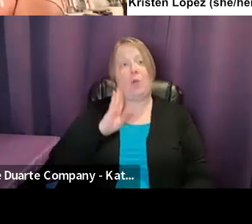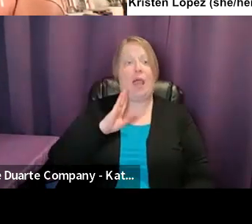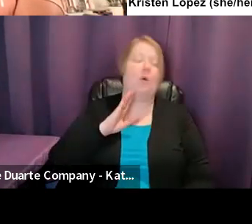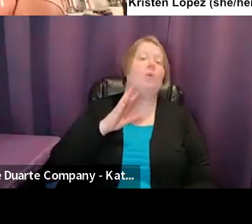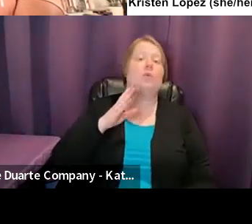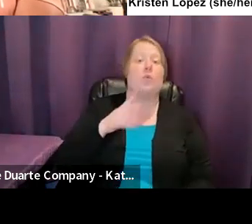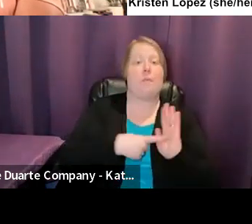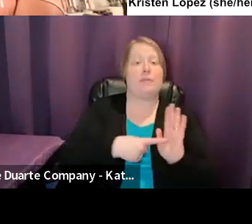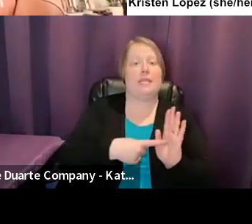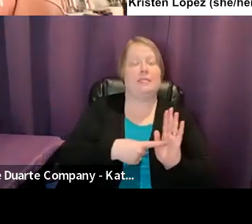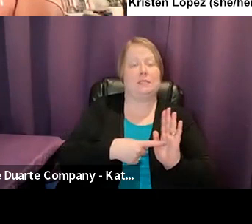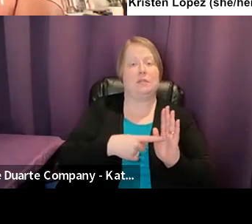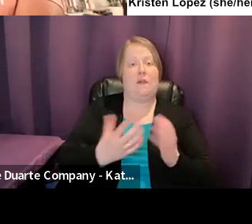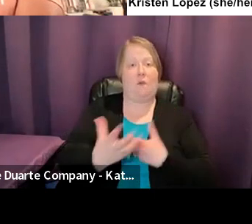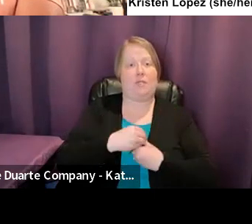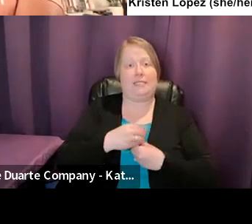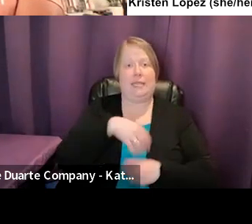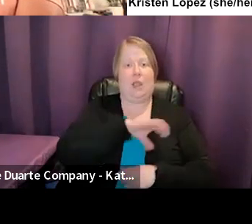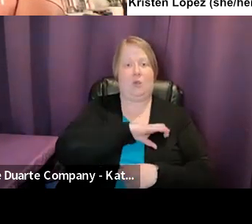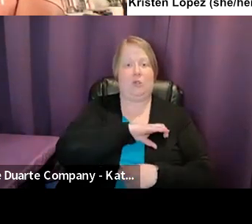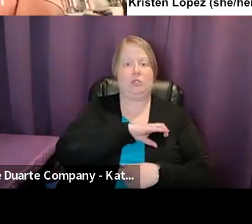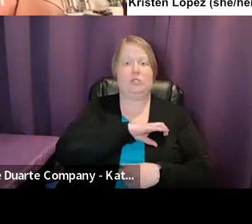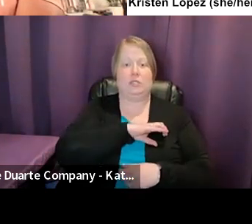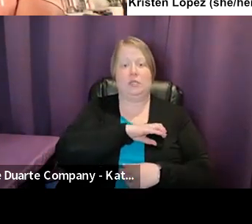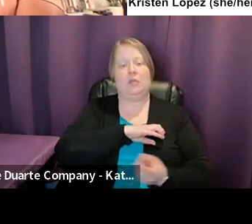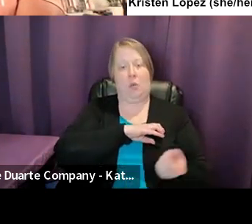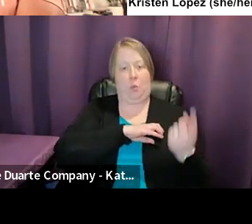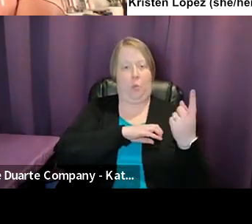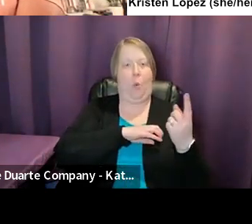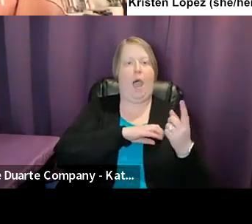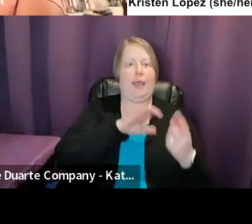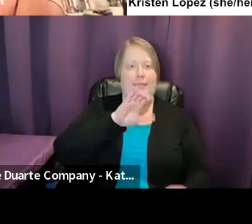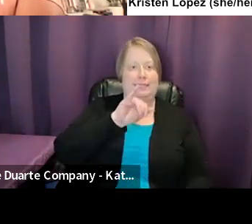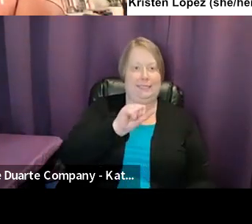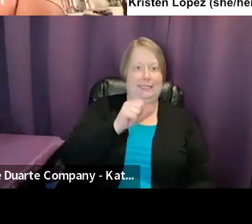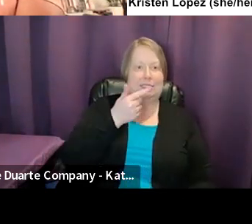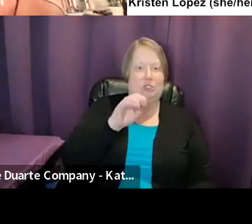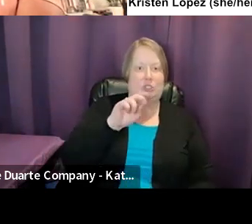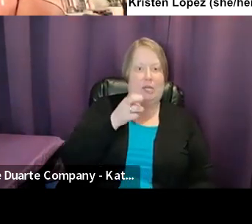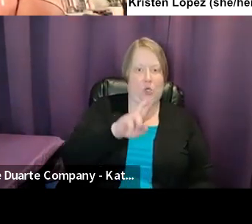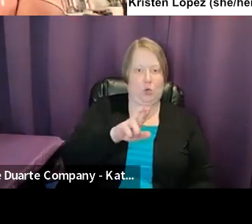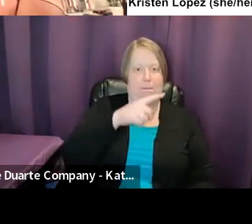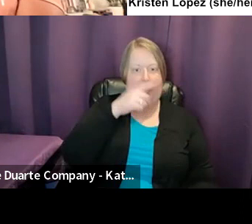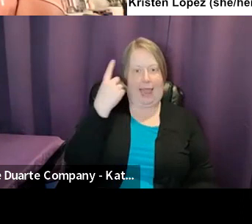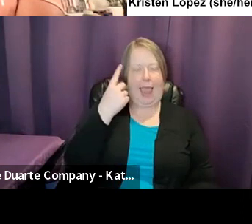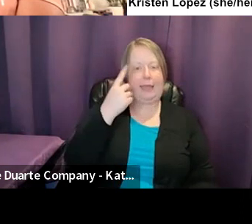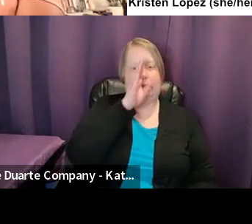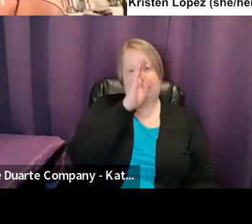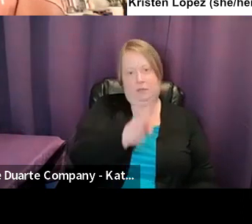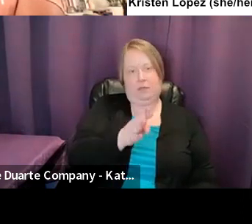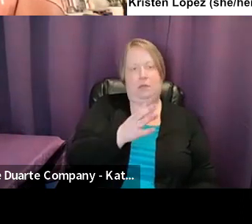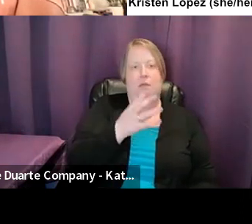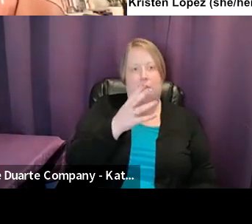of autistic characters accounted for one cisgender Black heterosexual male who was Jewish,